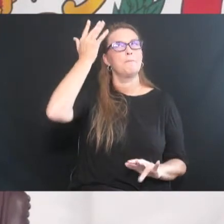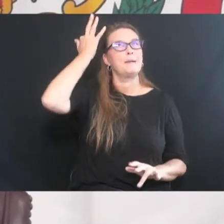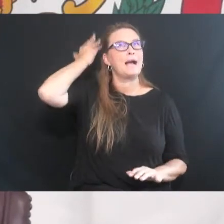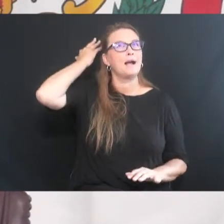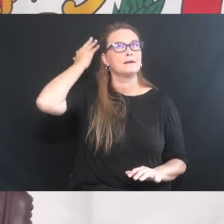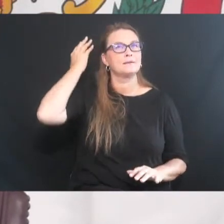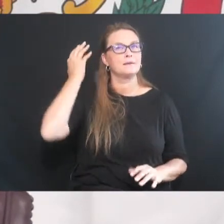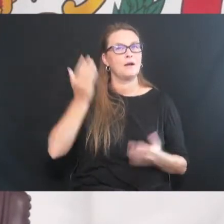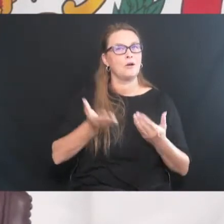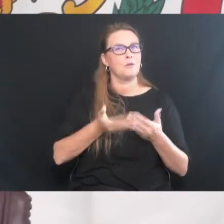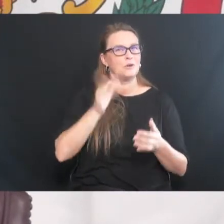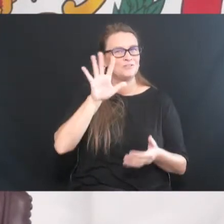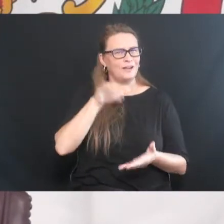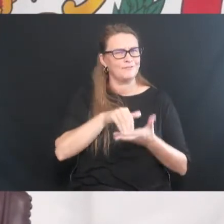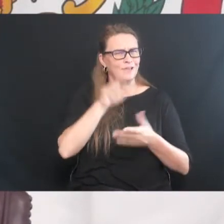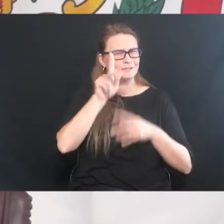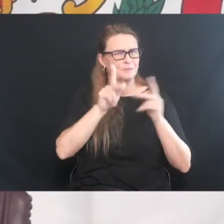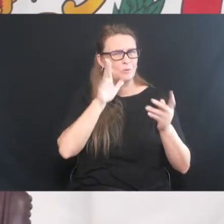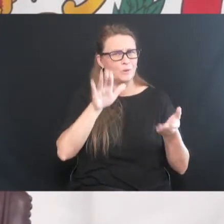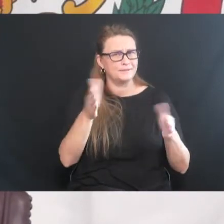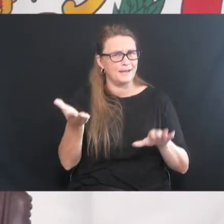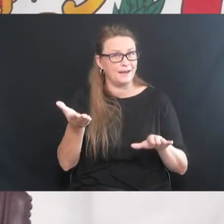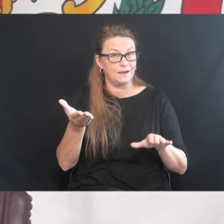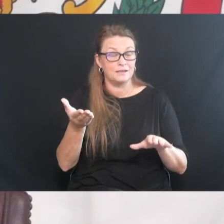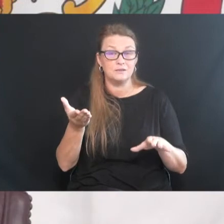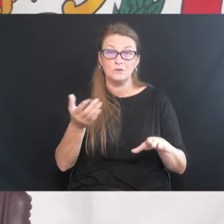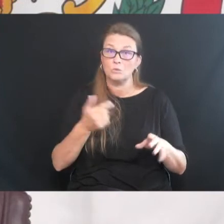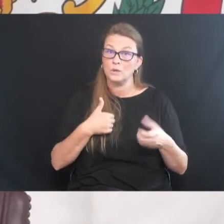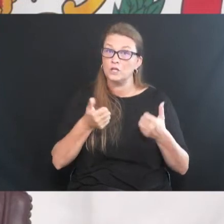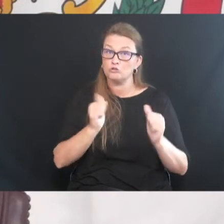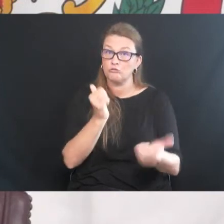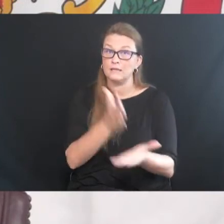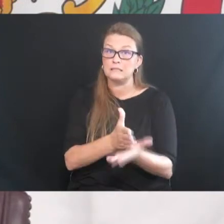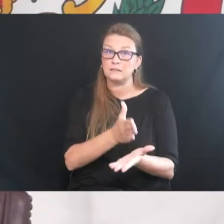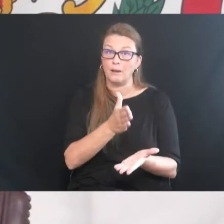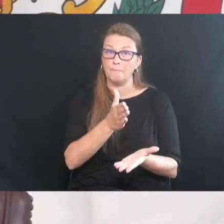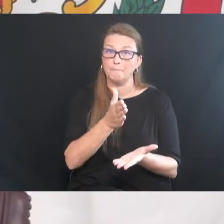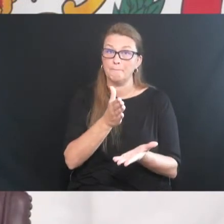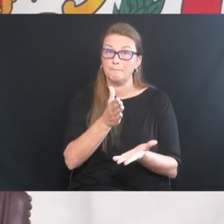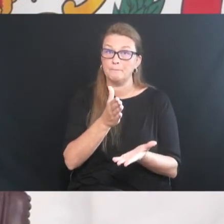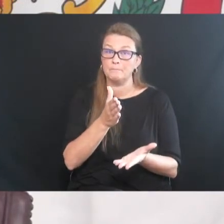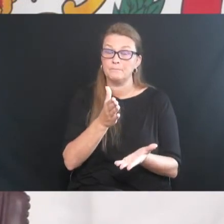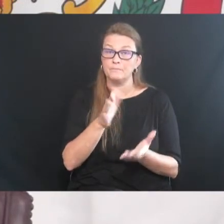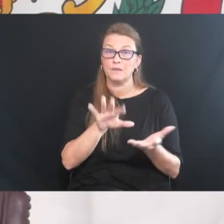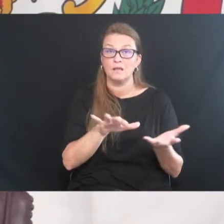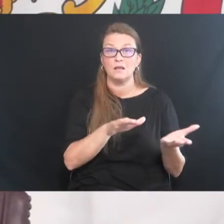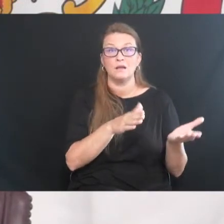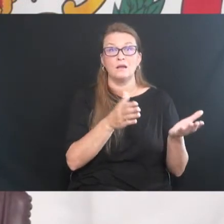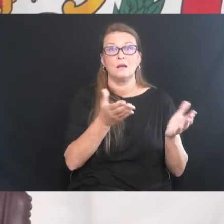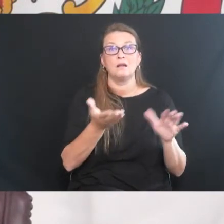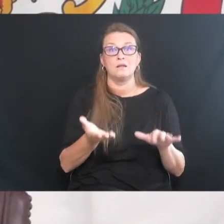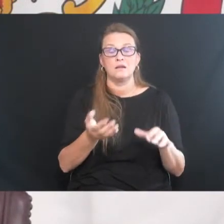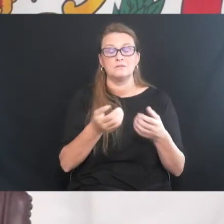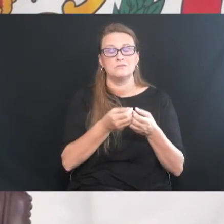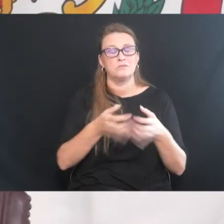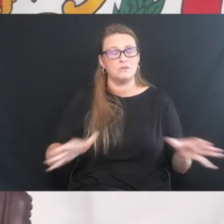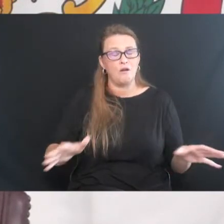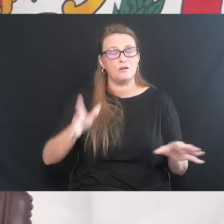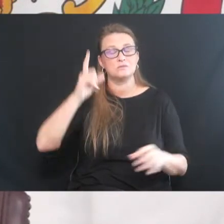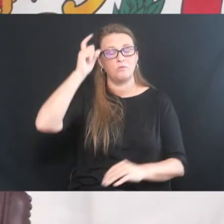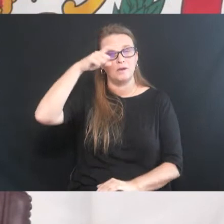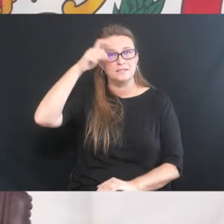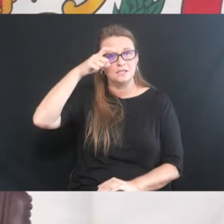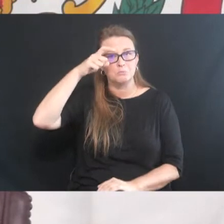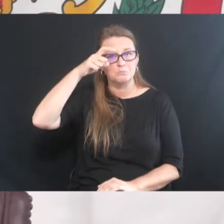to prevent it? We'd have done almost anything, wouldn't we? We've lost a lot of wisdom, and we've lost a lot of